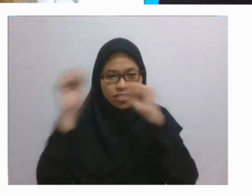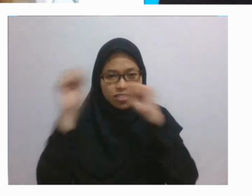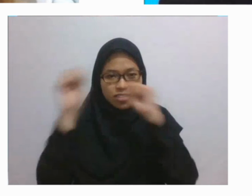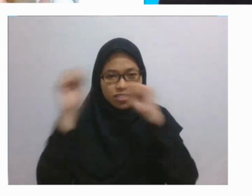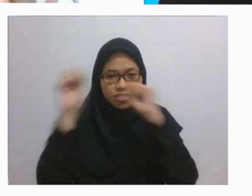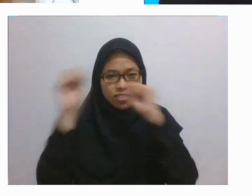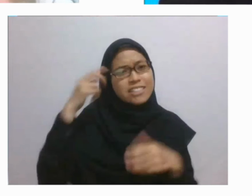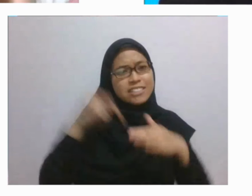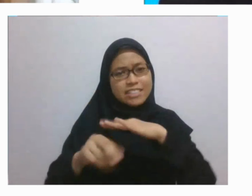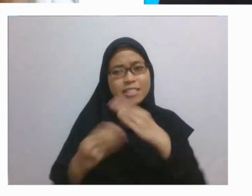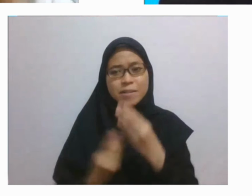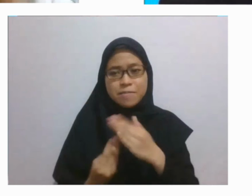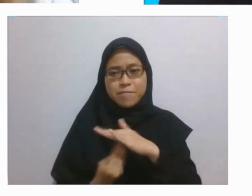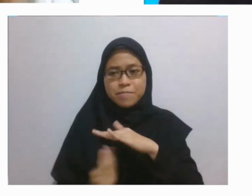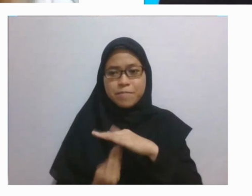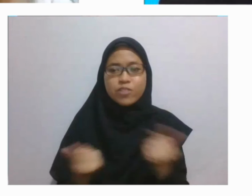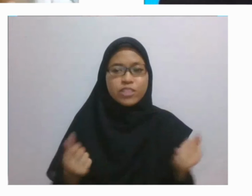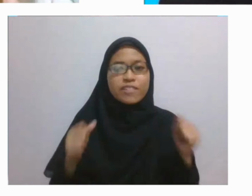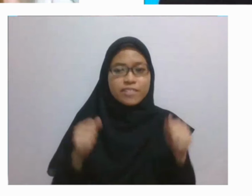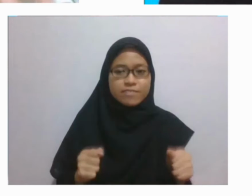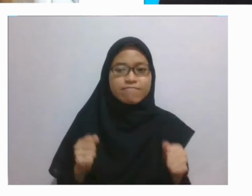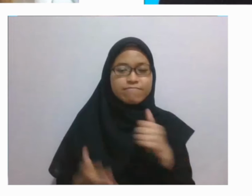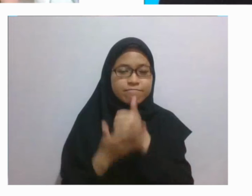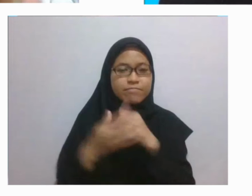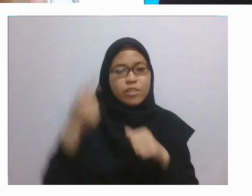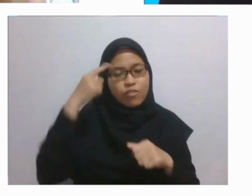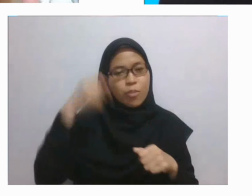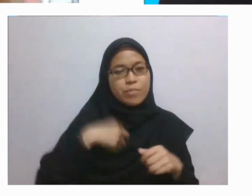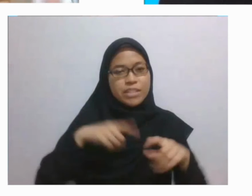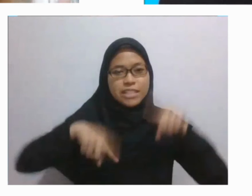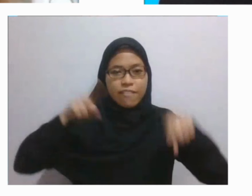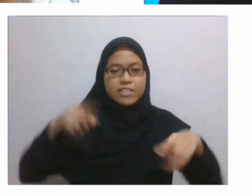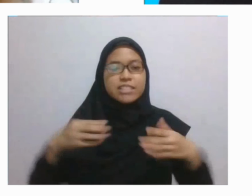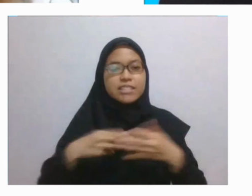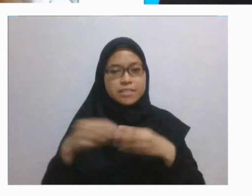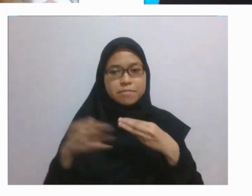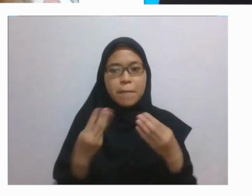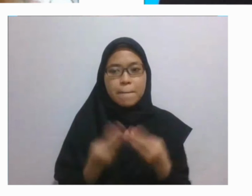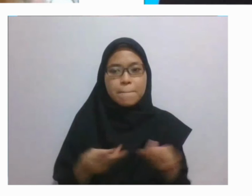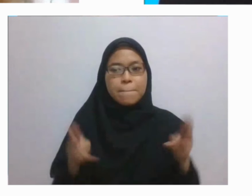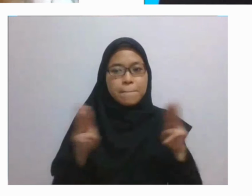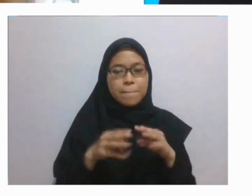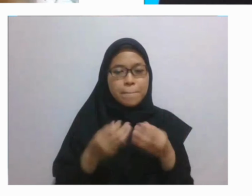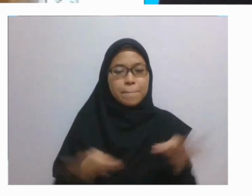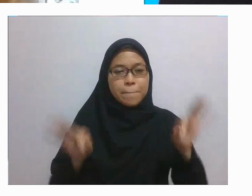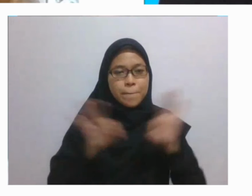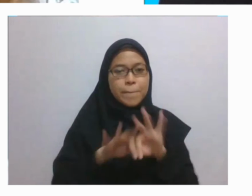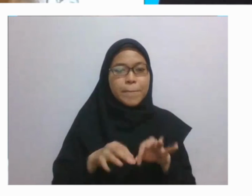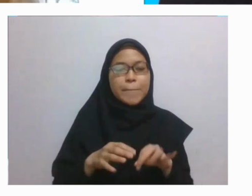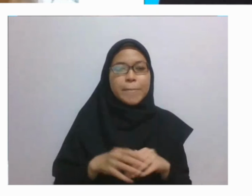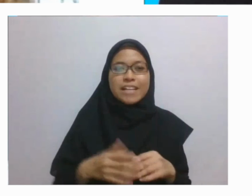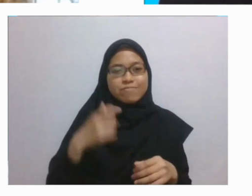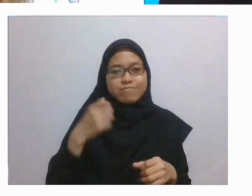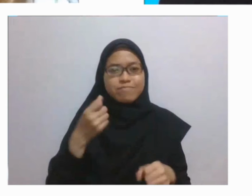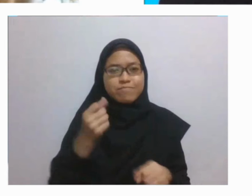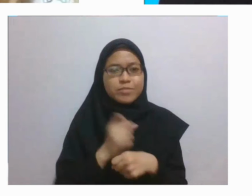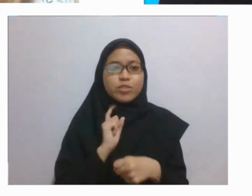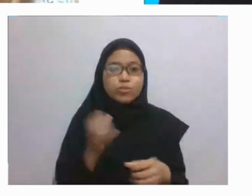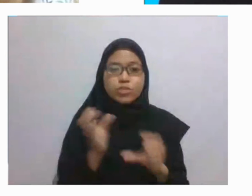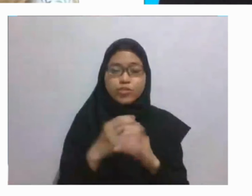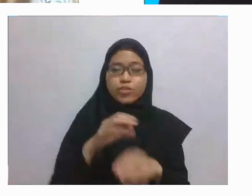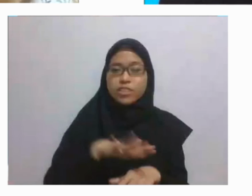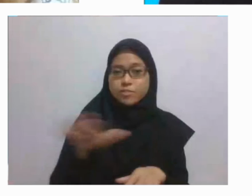routeways. But it's, for me, it's diversity that matters, and making sure that we create space for people to experiment with the different kinds of